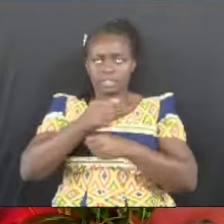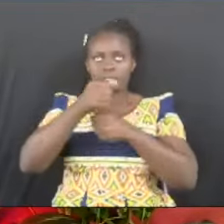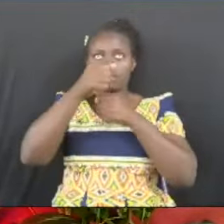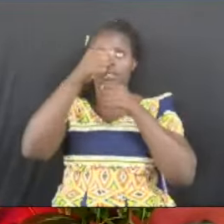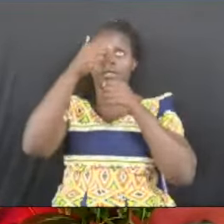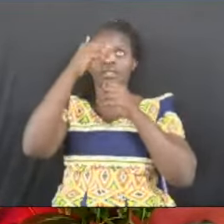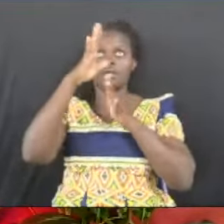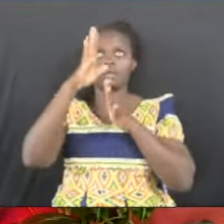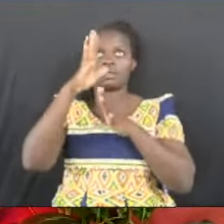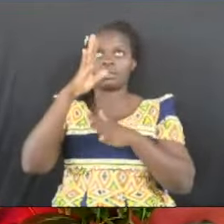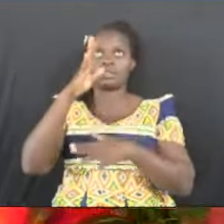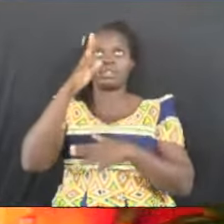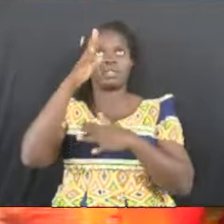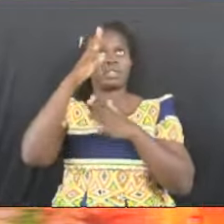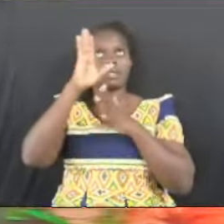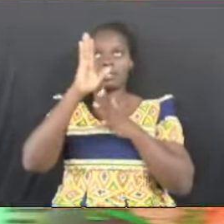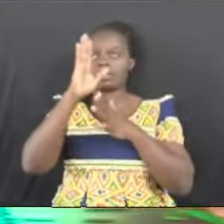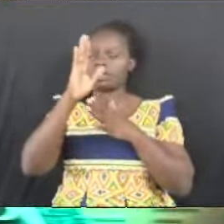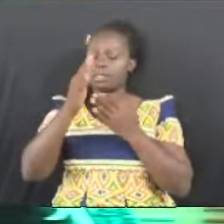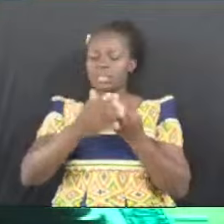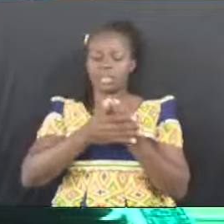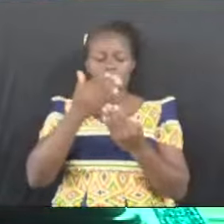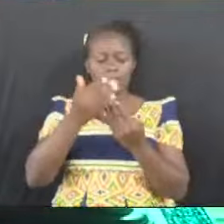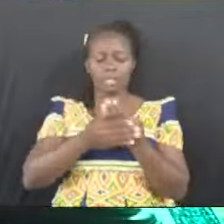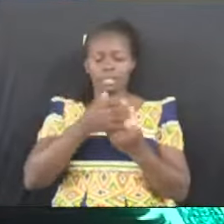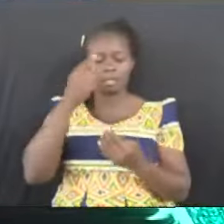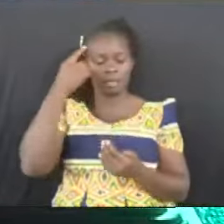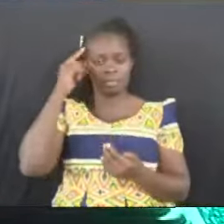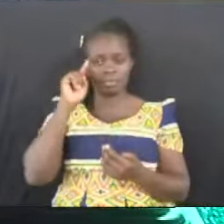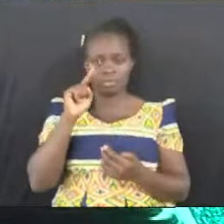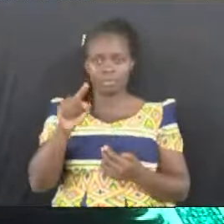that he will take care of us. Again,